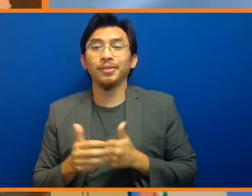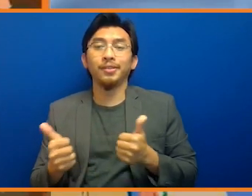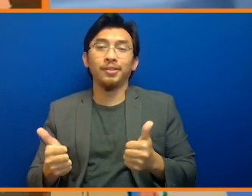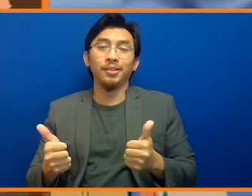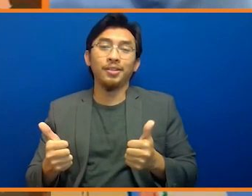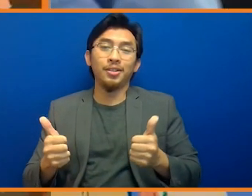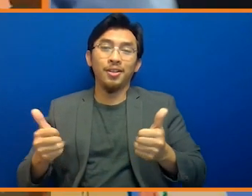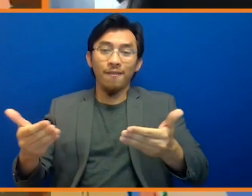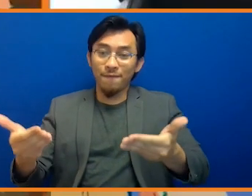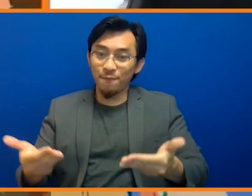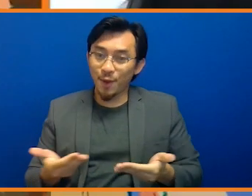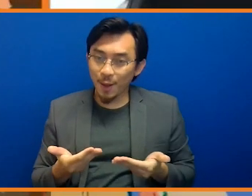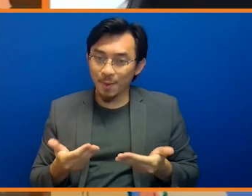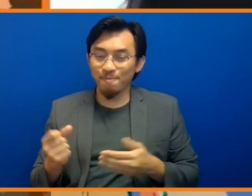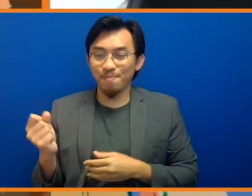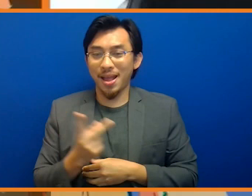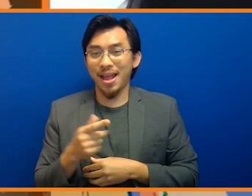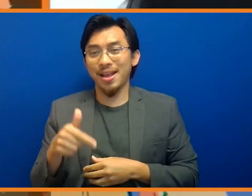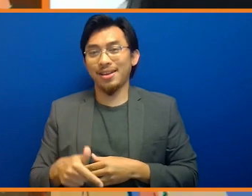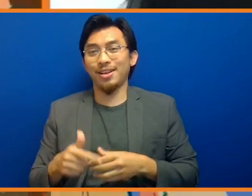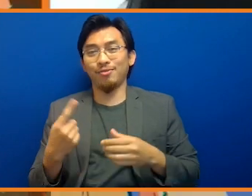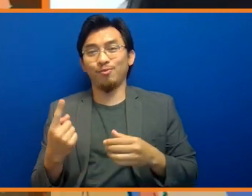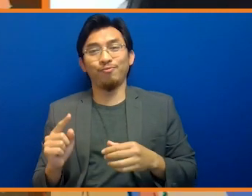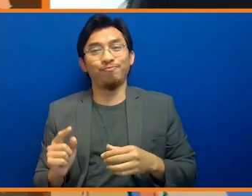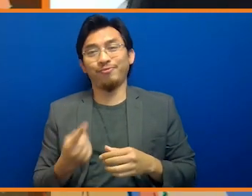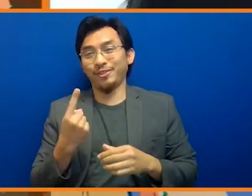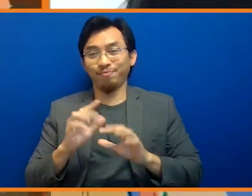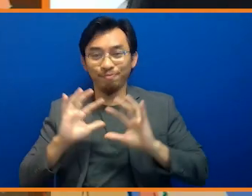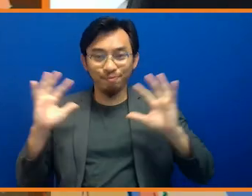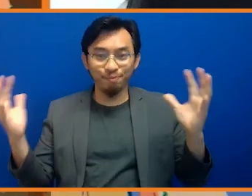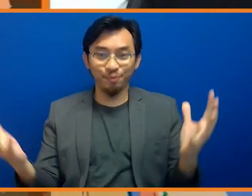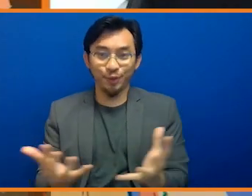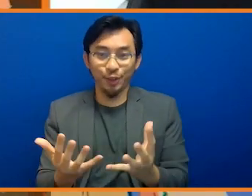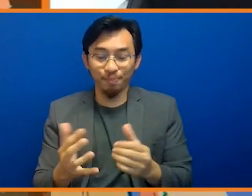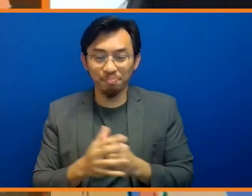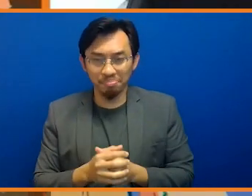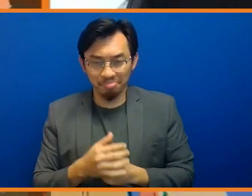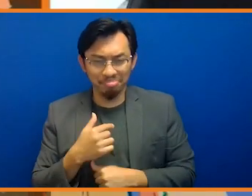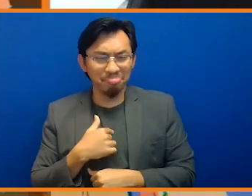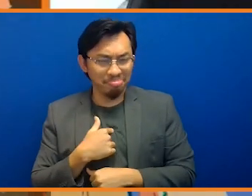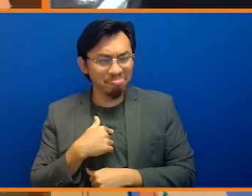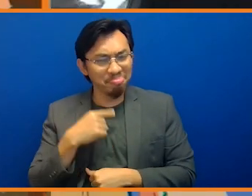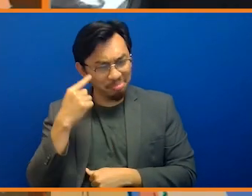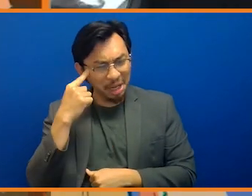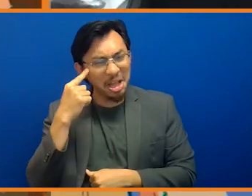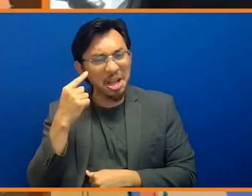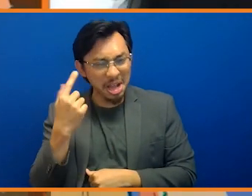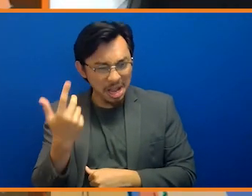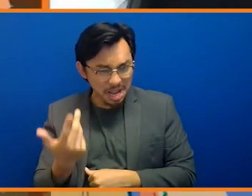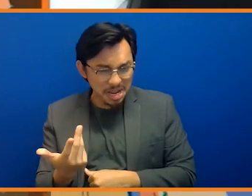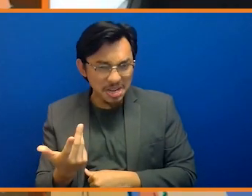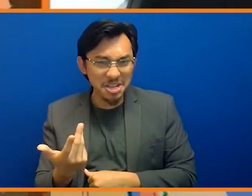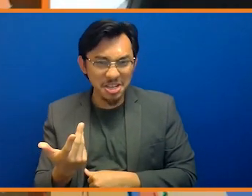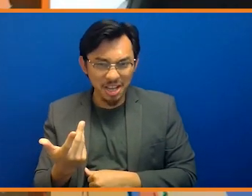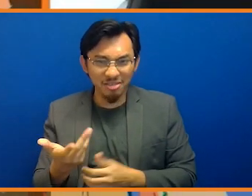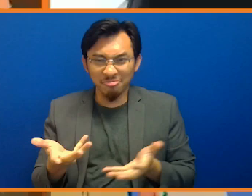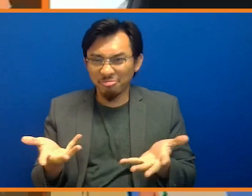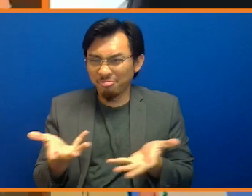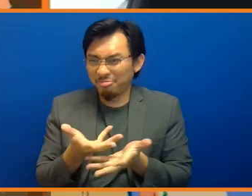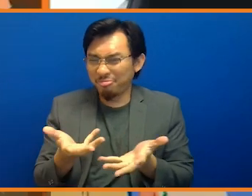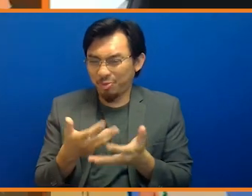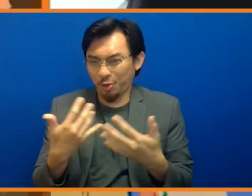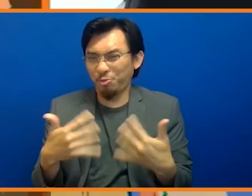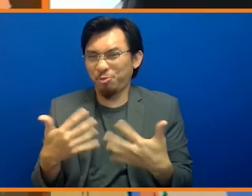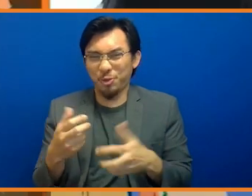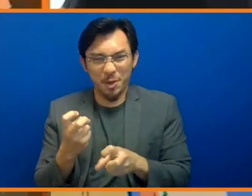Okay, welcome back to the main session. So, pretty much sure that the discussion